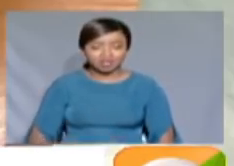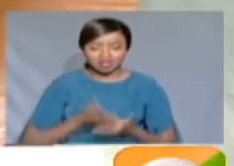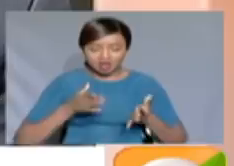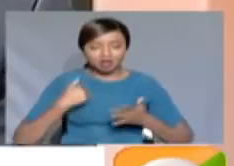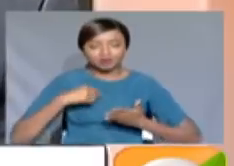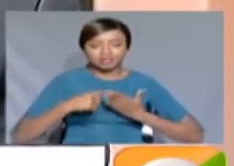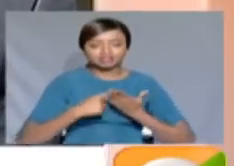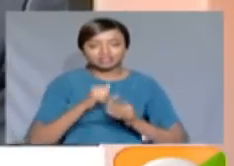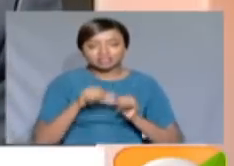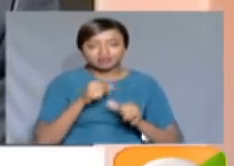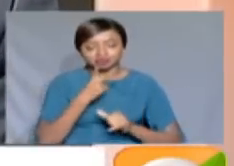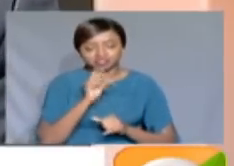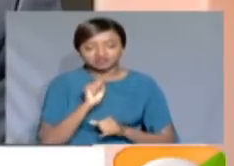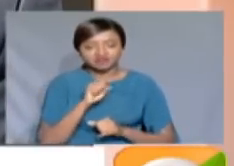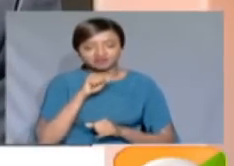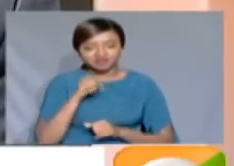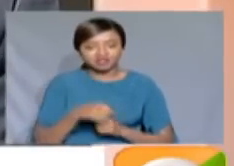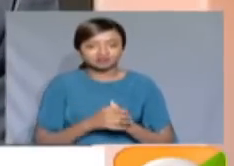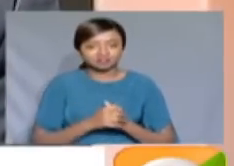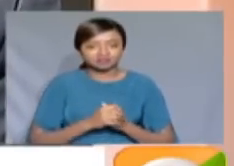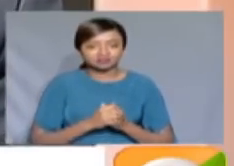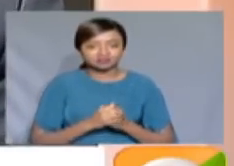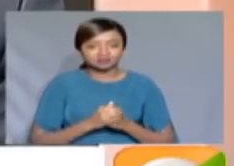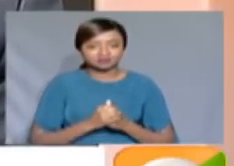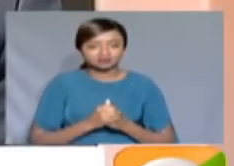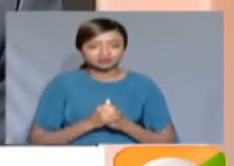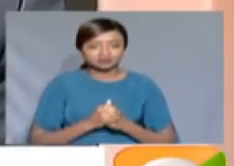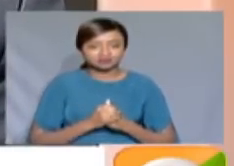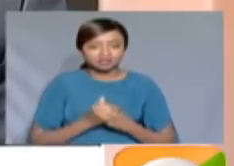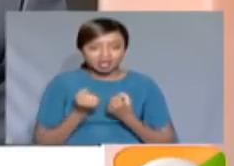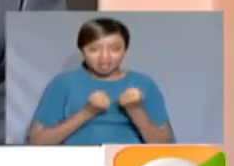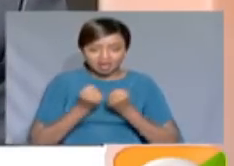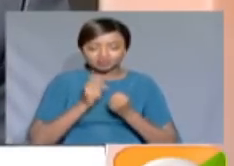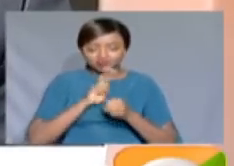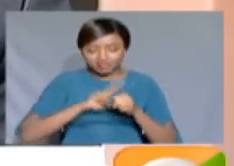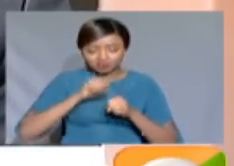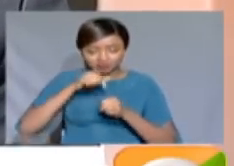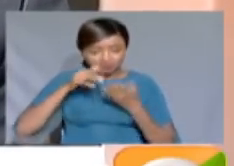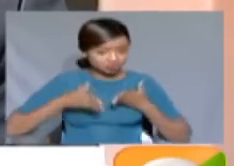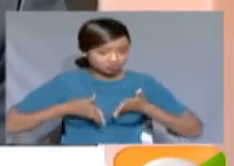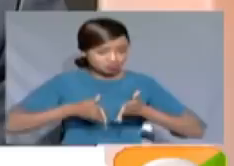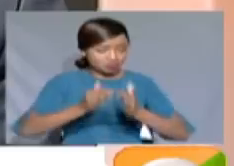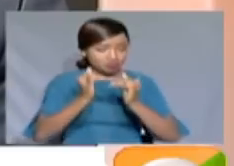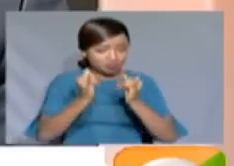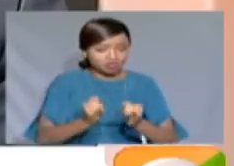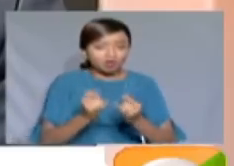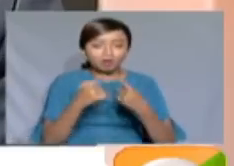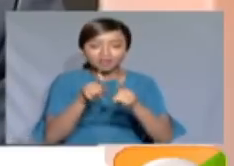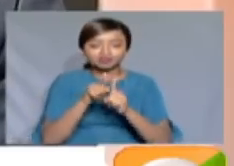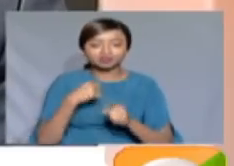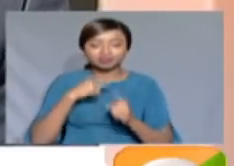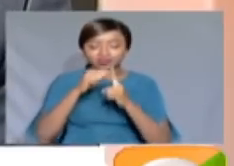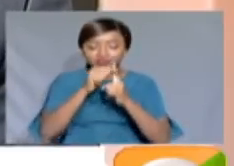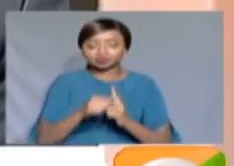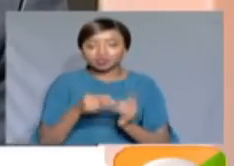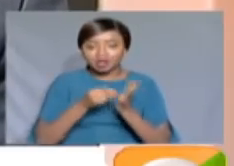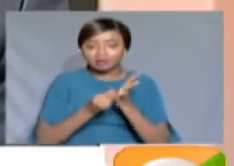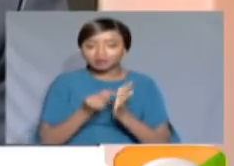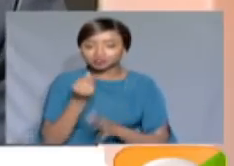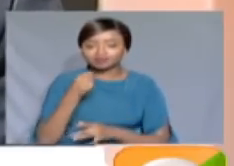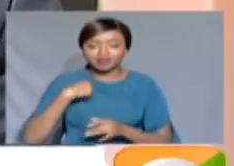vehicles that are going to go into the expressway. Let me correct the position there, that the amount of money that is going to be expended